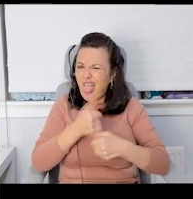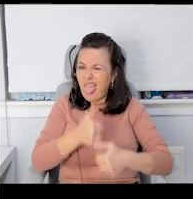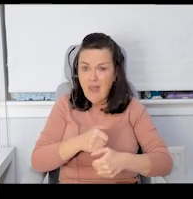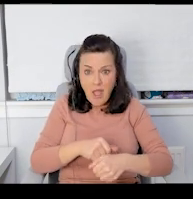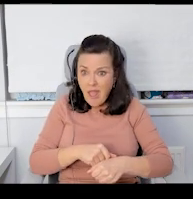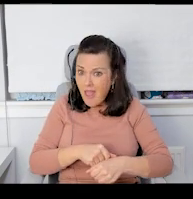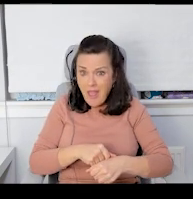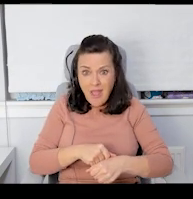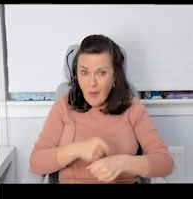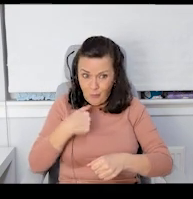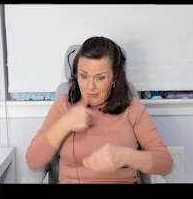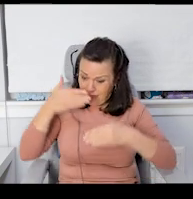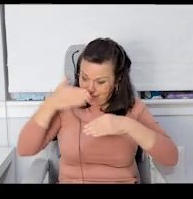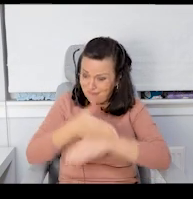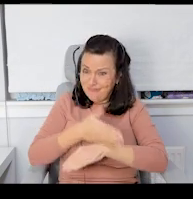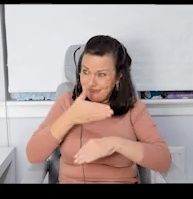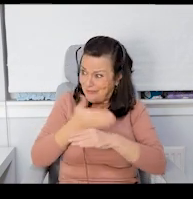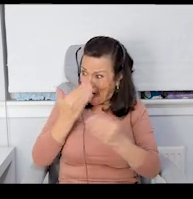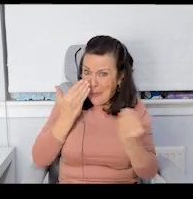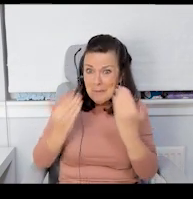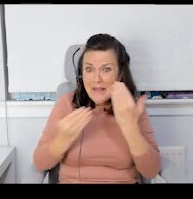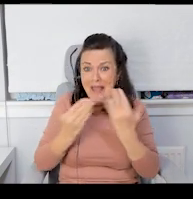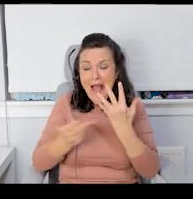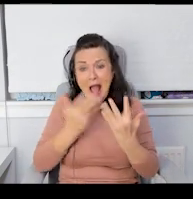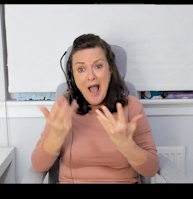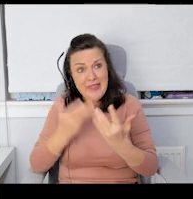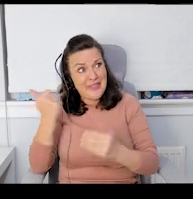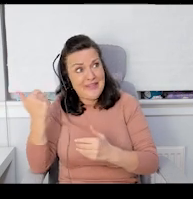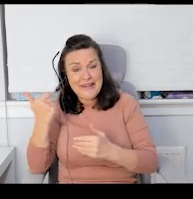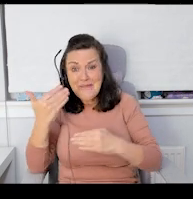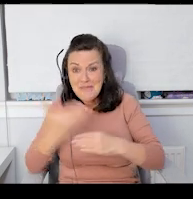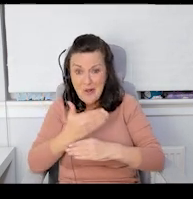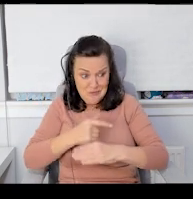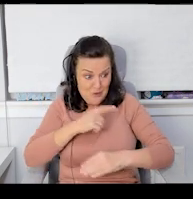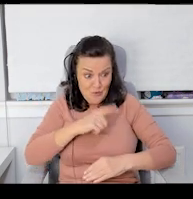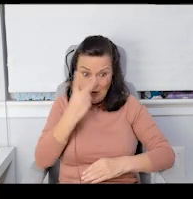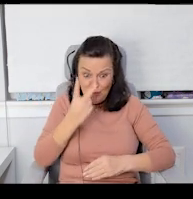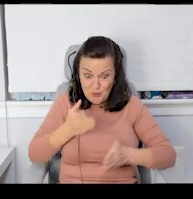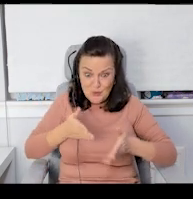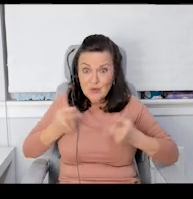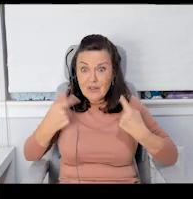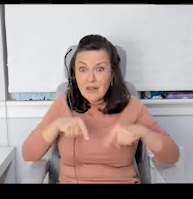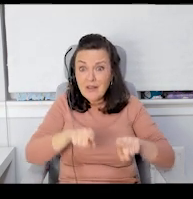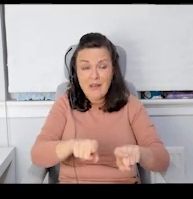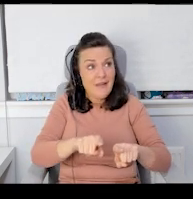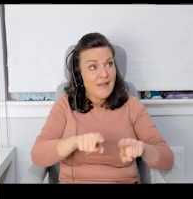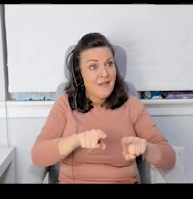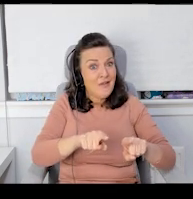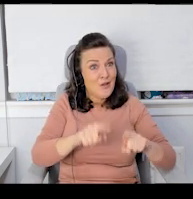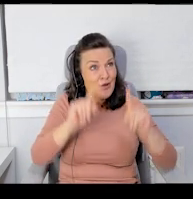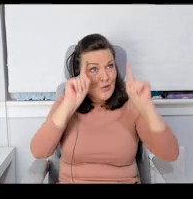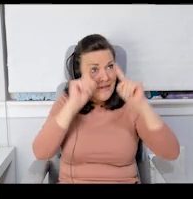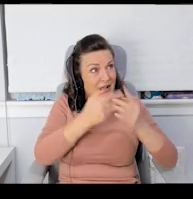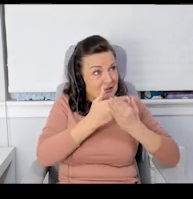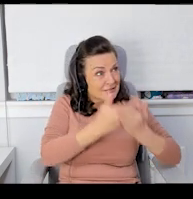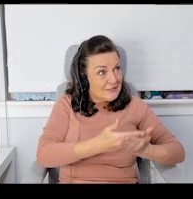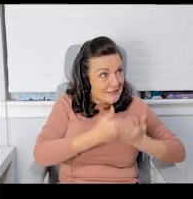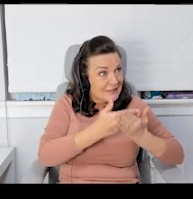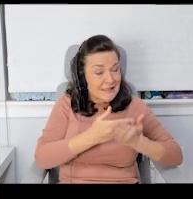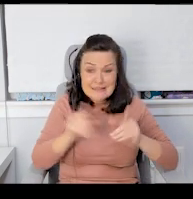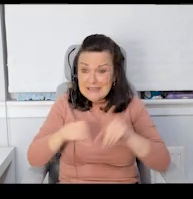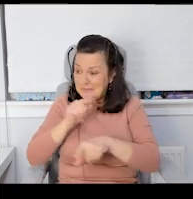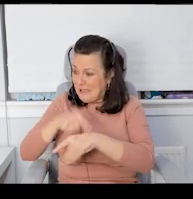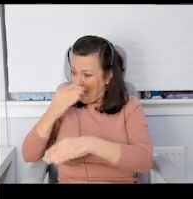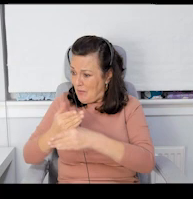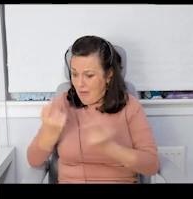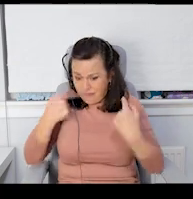than traditional uni students and other employees balancing university study and actual work. It's mind-boggling.